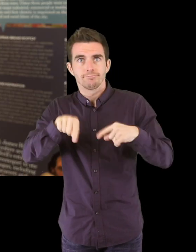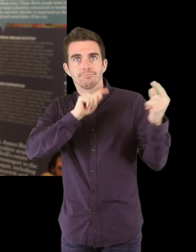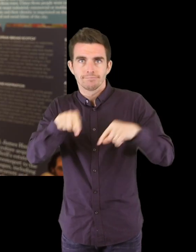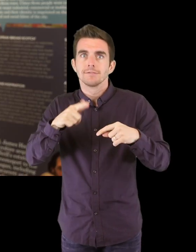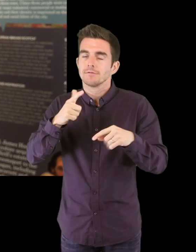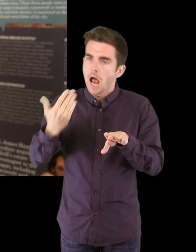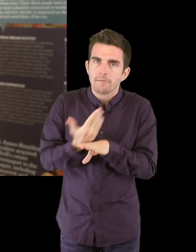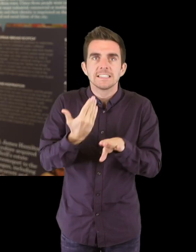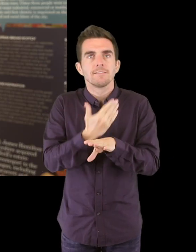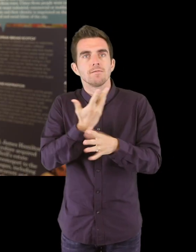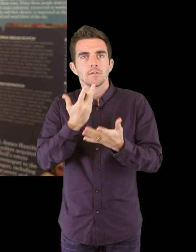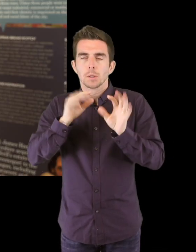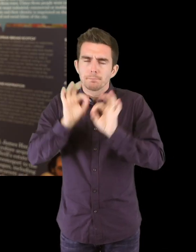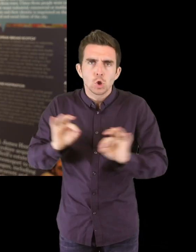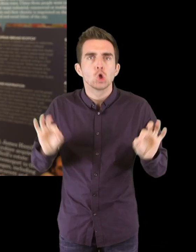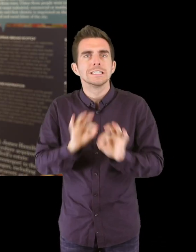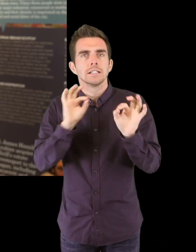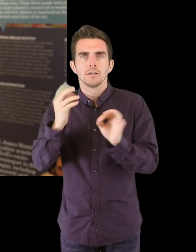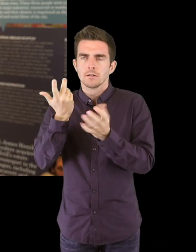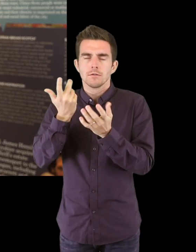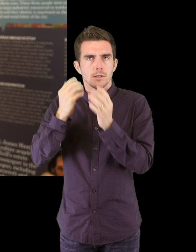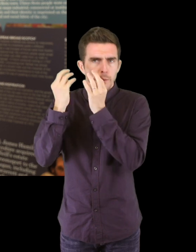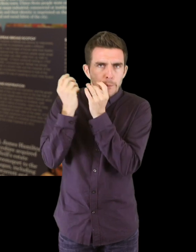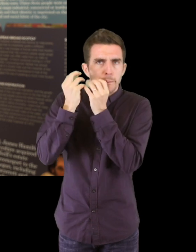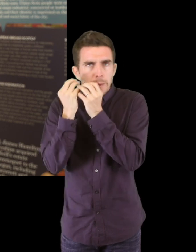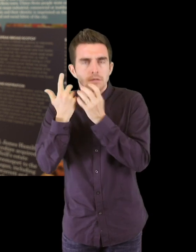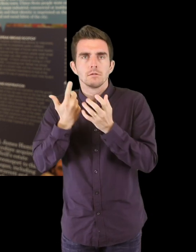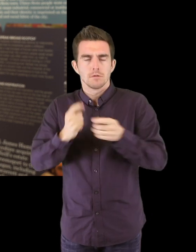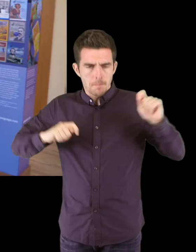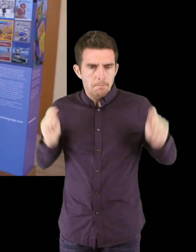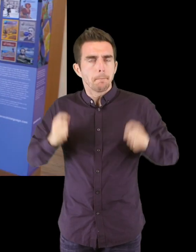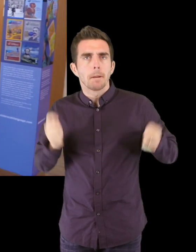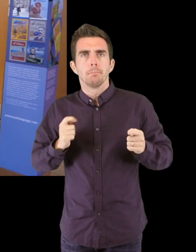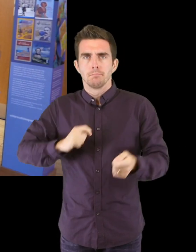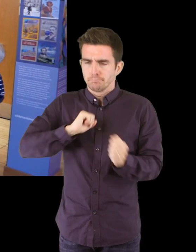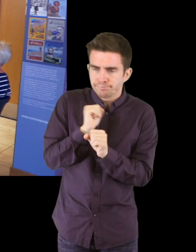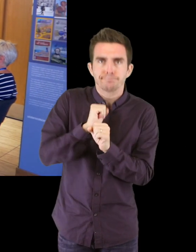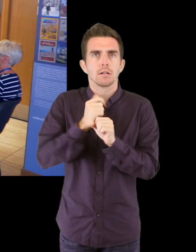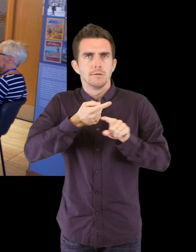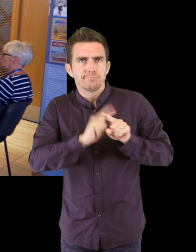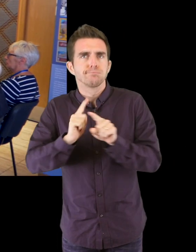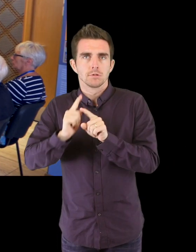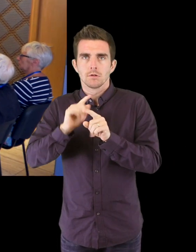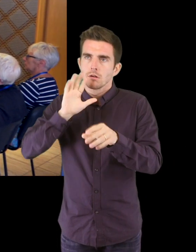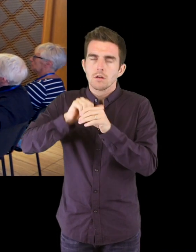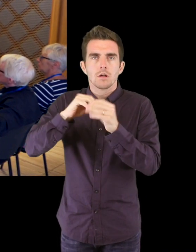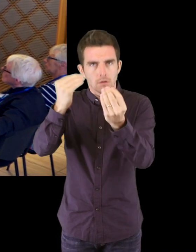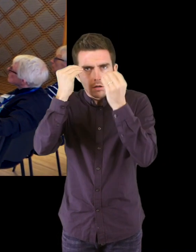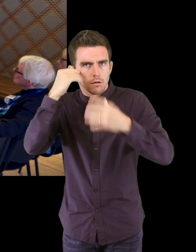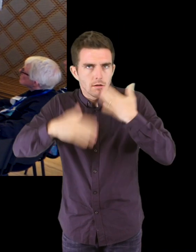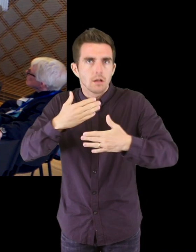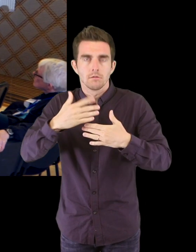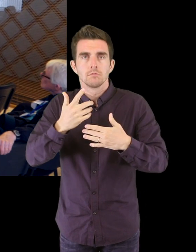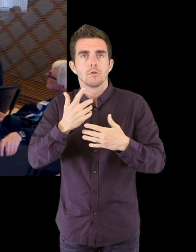as a venue for Ulster Scots cultural activity, such as traditional music sessions, piping and drumming workshops,